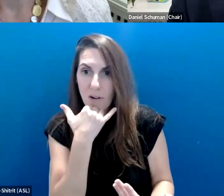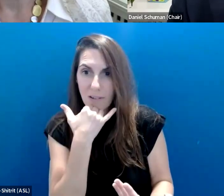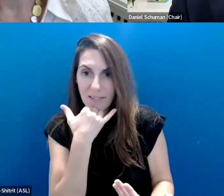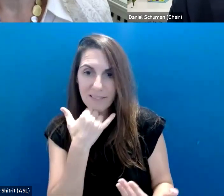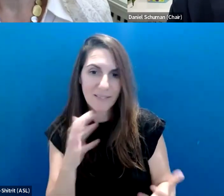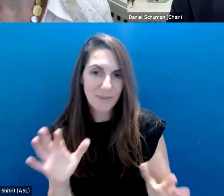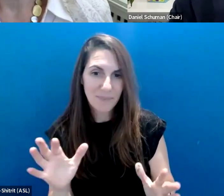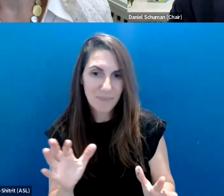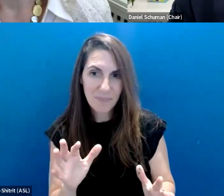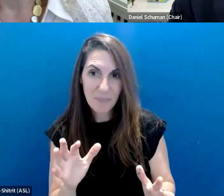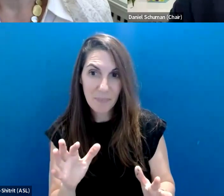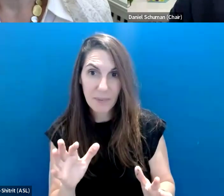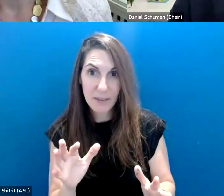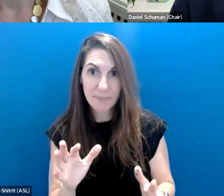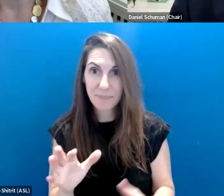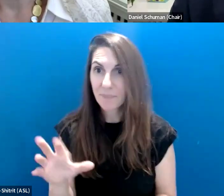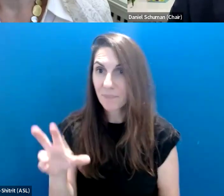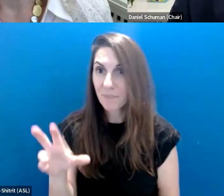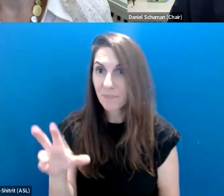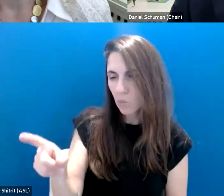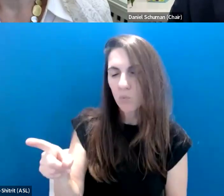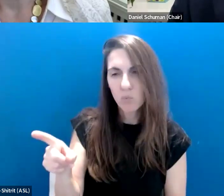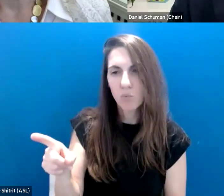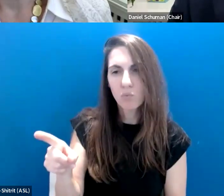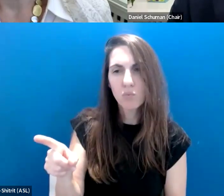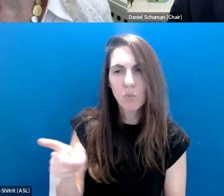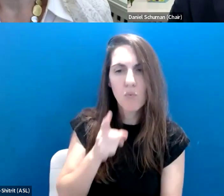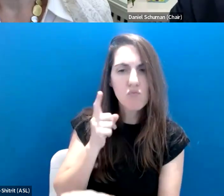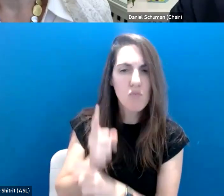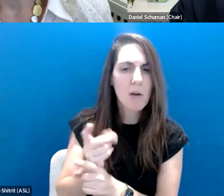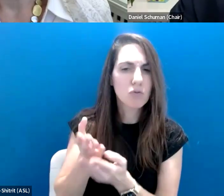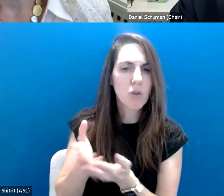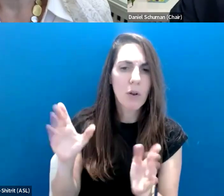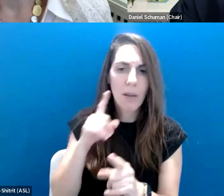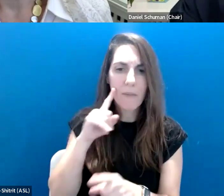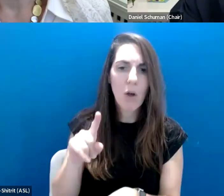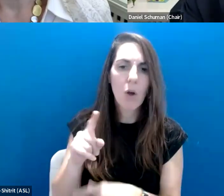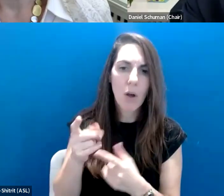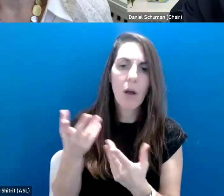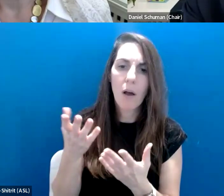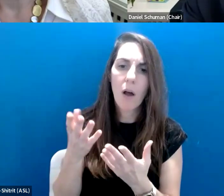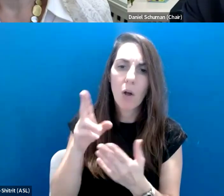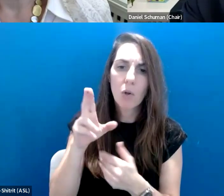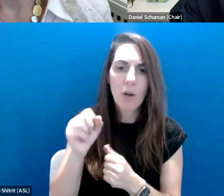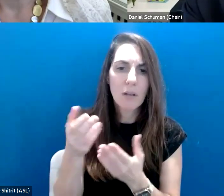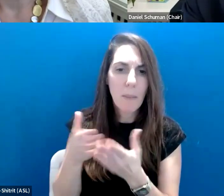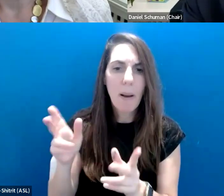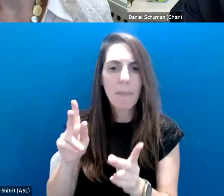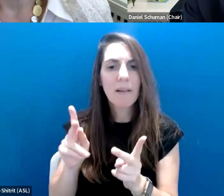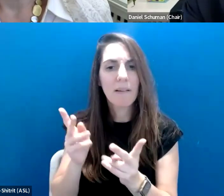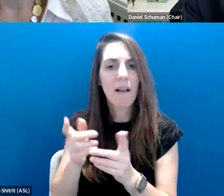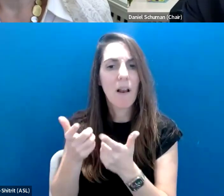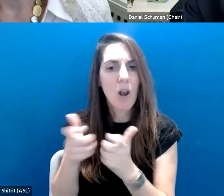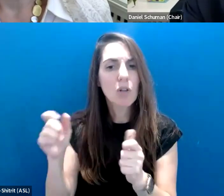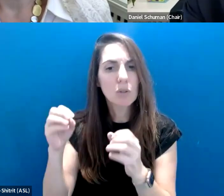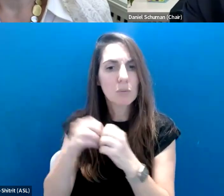yours. Great. No, I think you're largely right. So obviously the U.S. public is larger than the Federal Advisory Committee. There's lots of folks out there